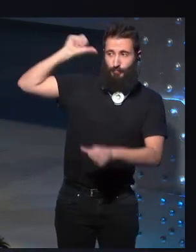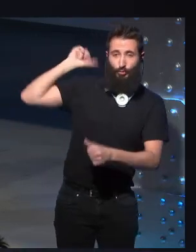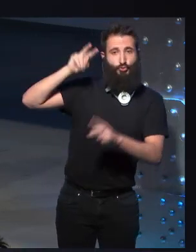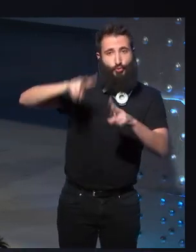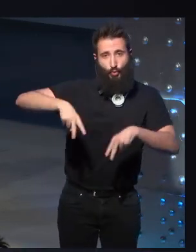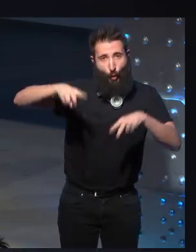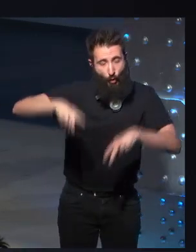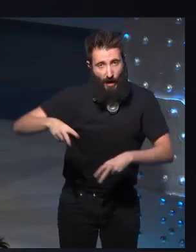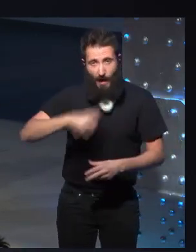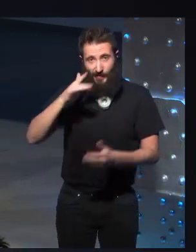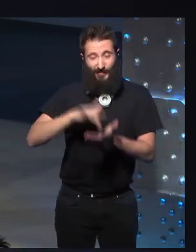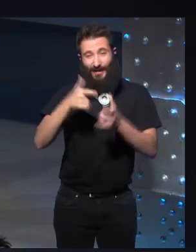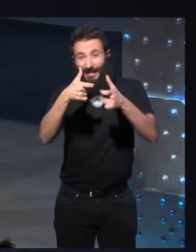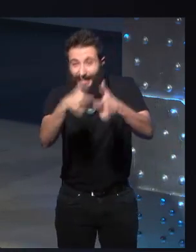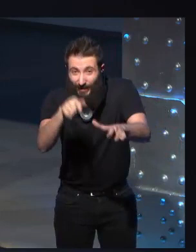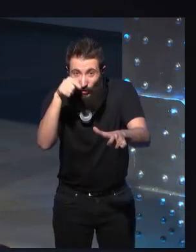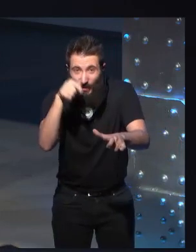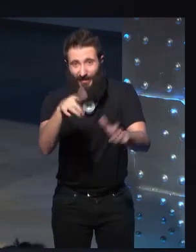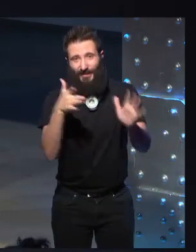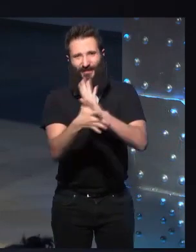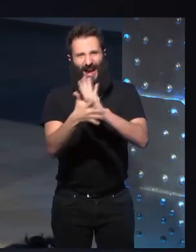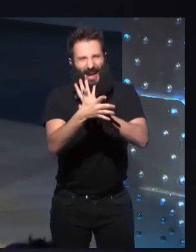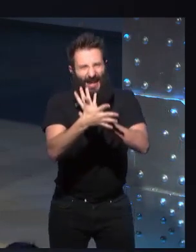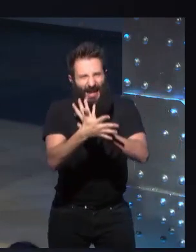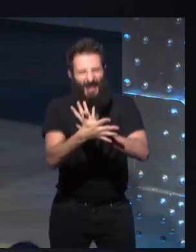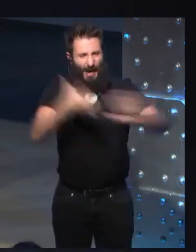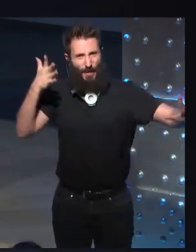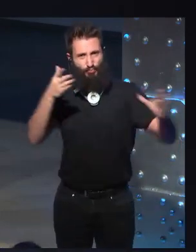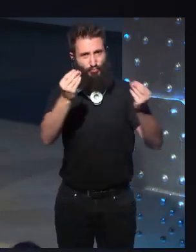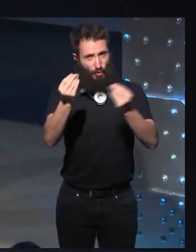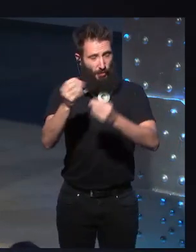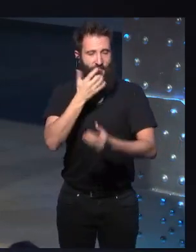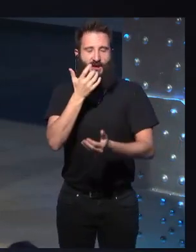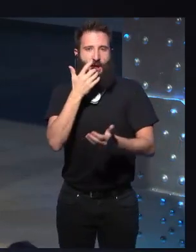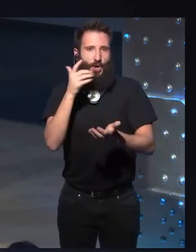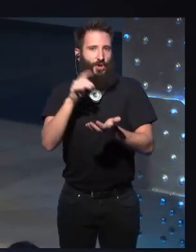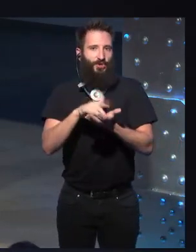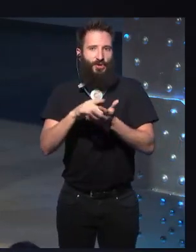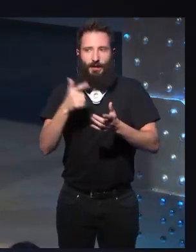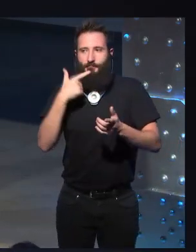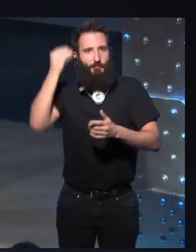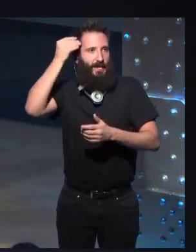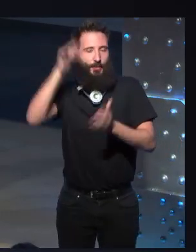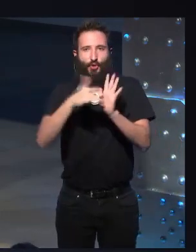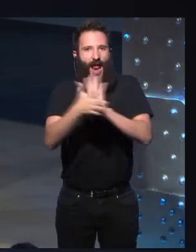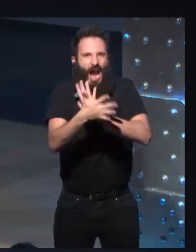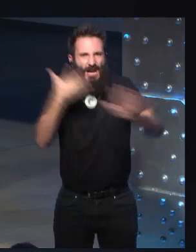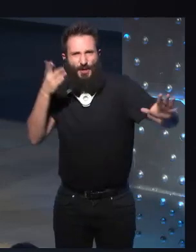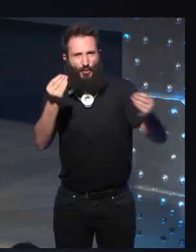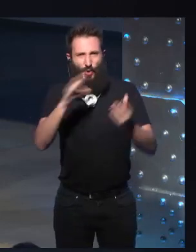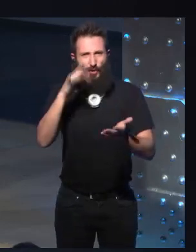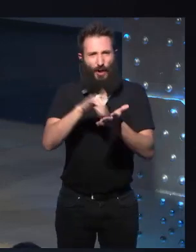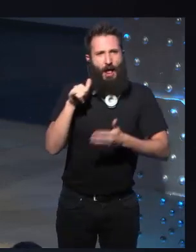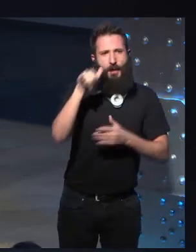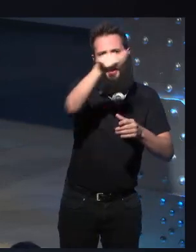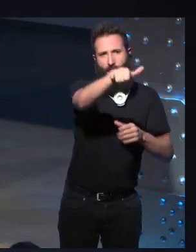fast. You may think you run fast, you don't. You may think you go fast in a plane, you don't. You may think a rocket